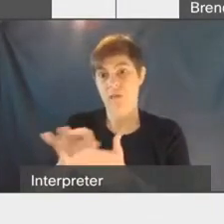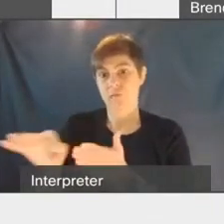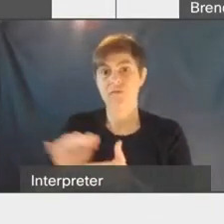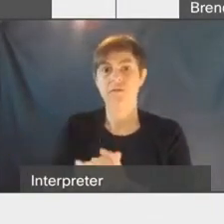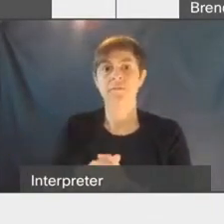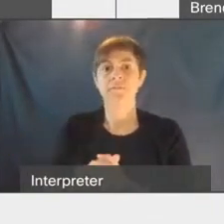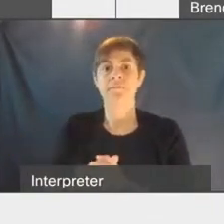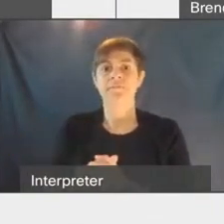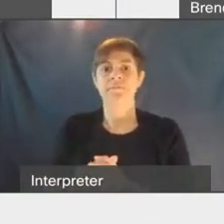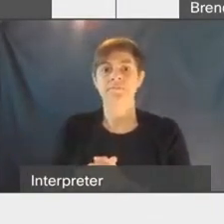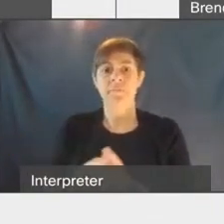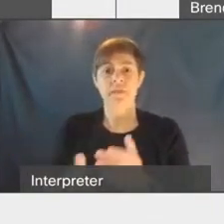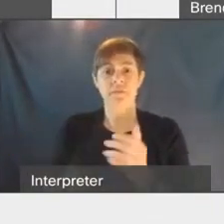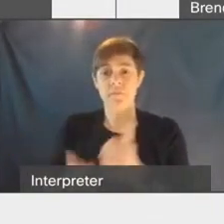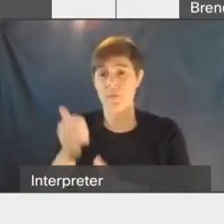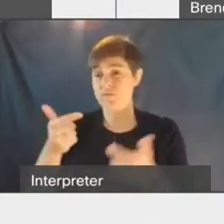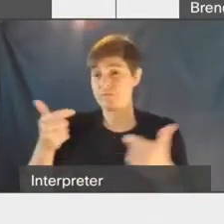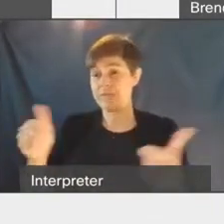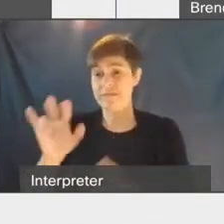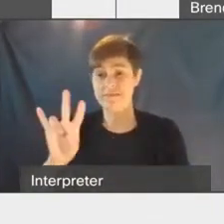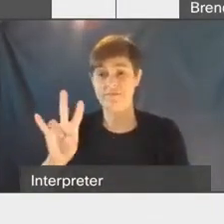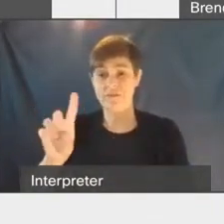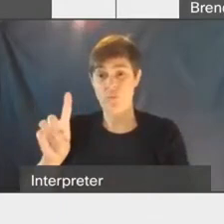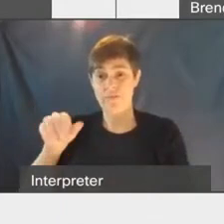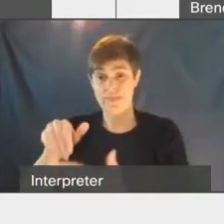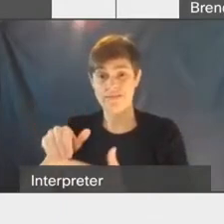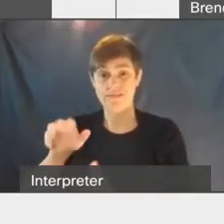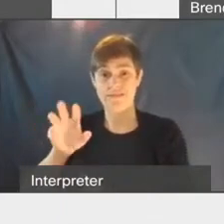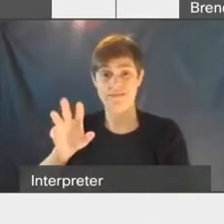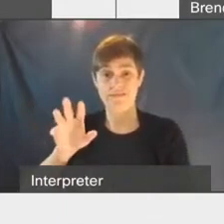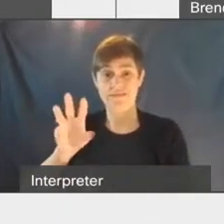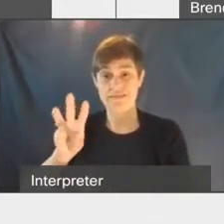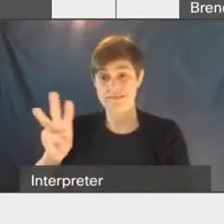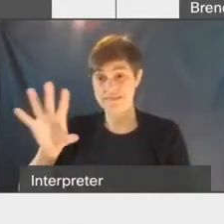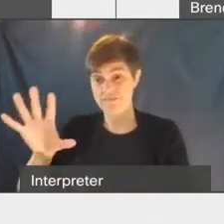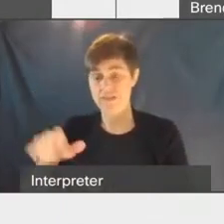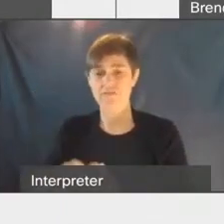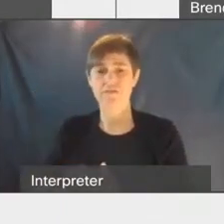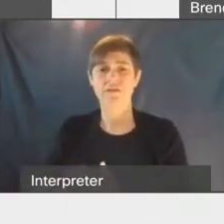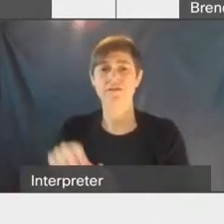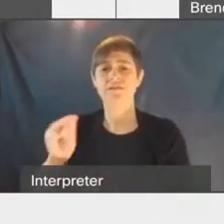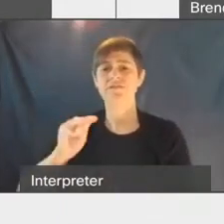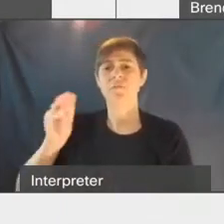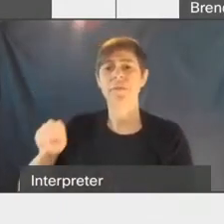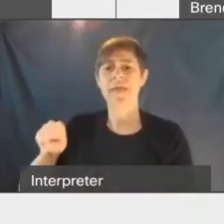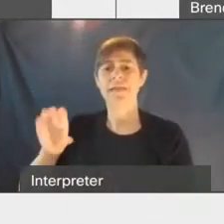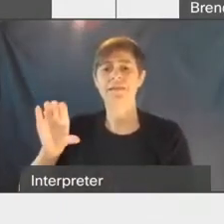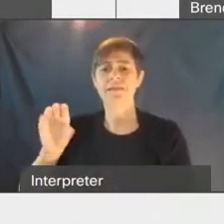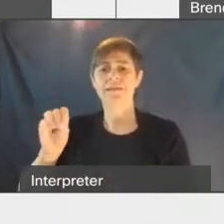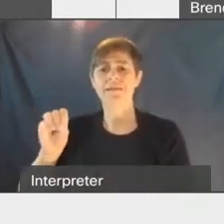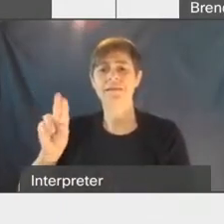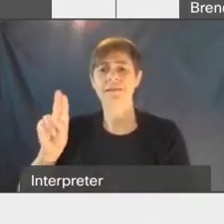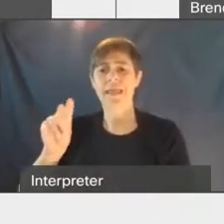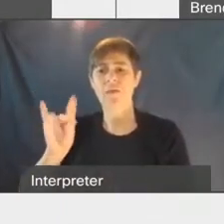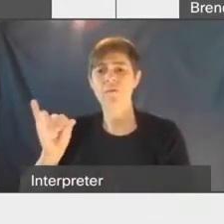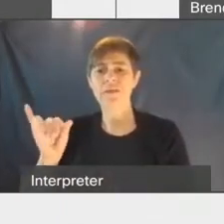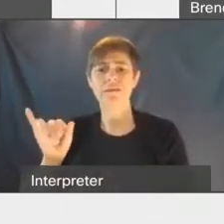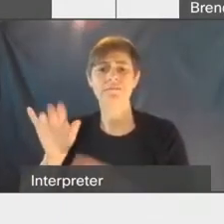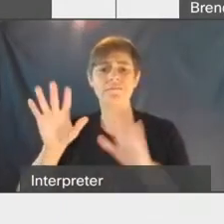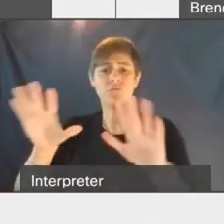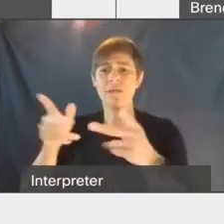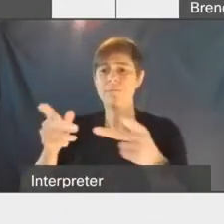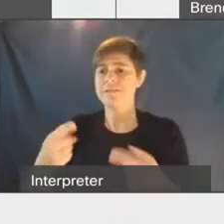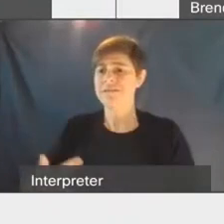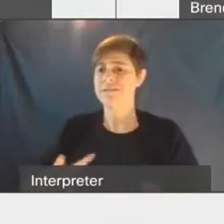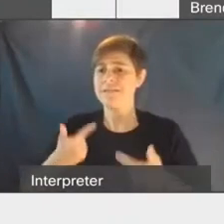largest is 71,665. So what is Manhattan Community of Interest? It's a great place to live. So is Riley County,